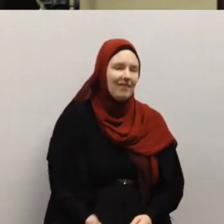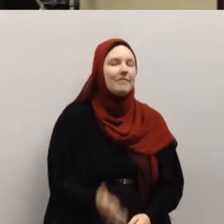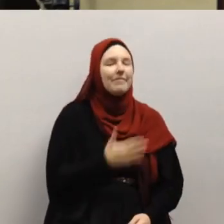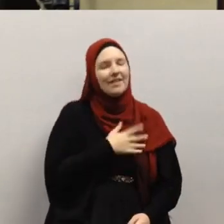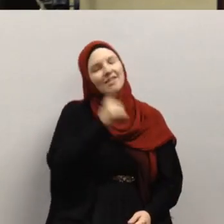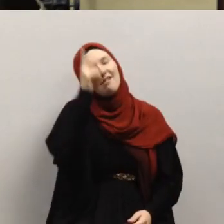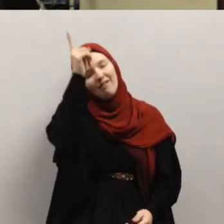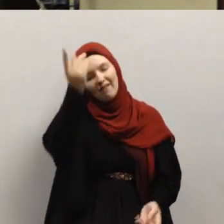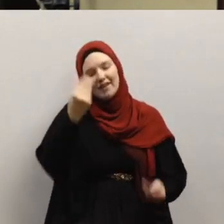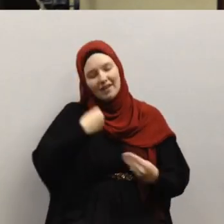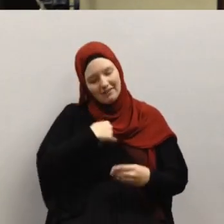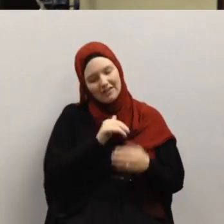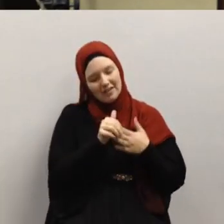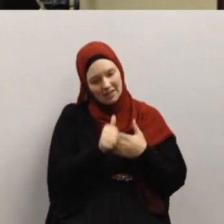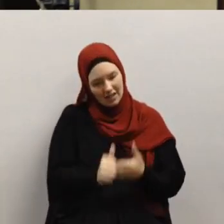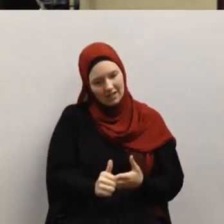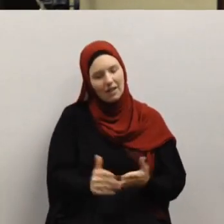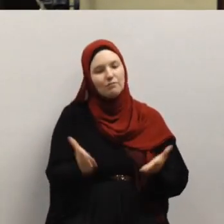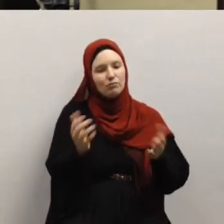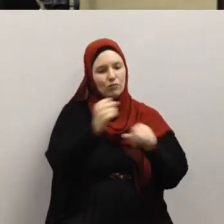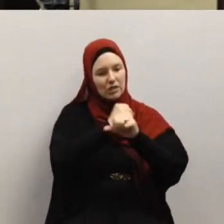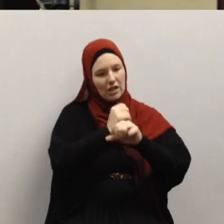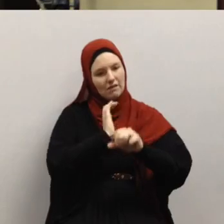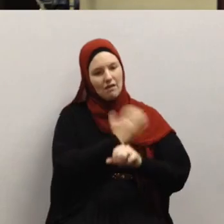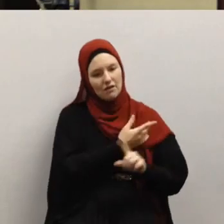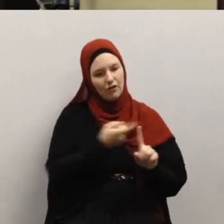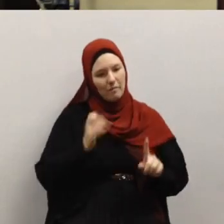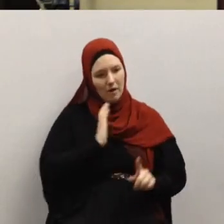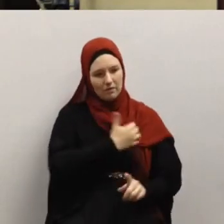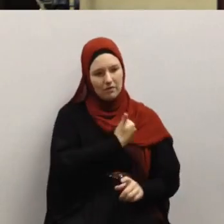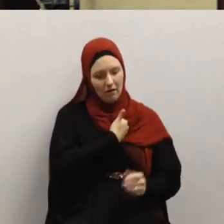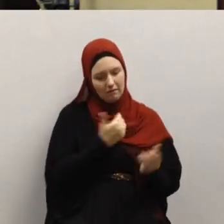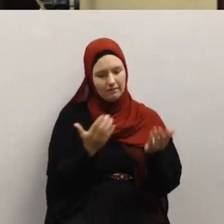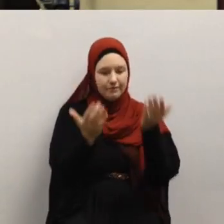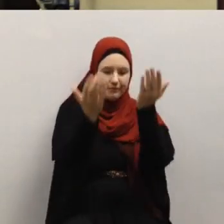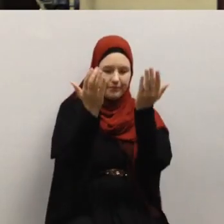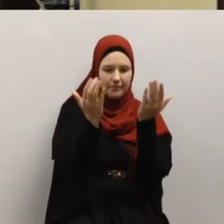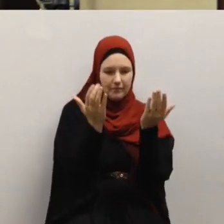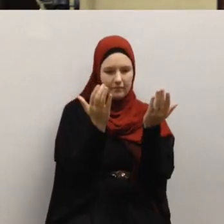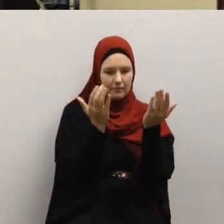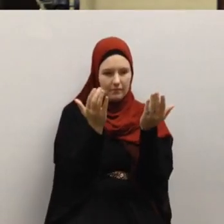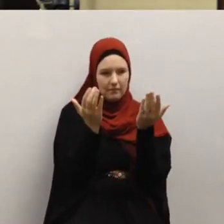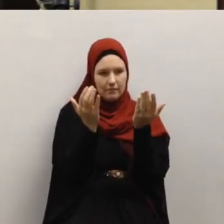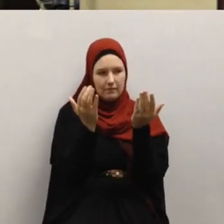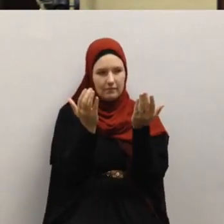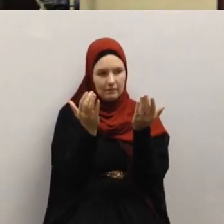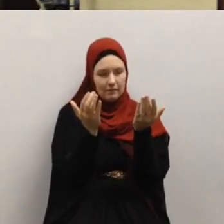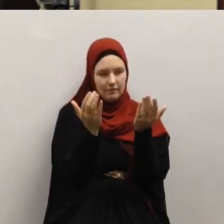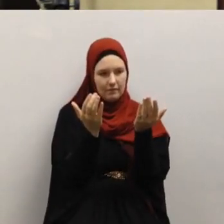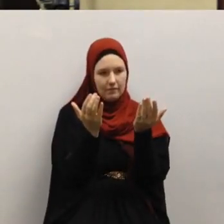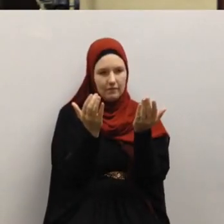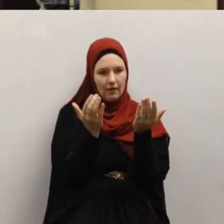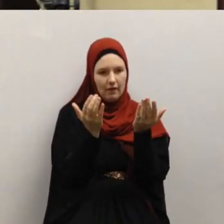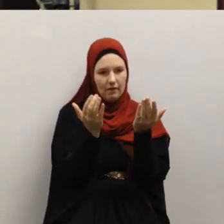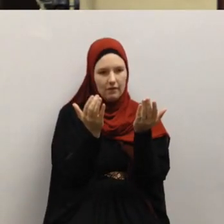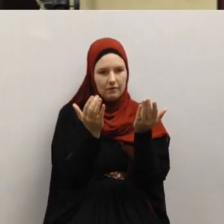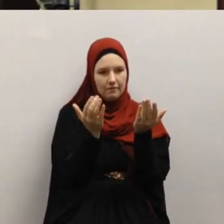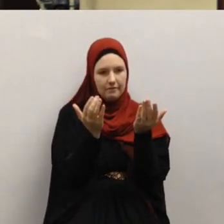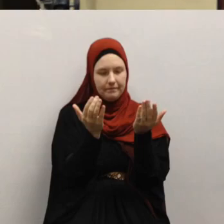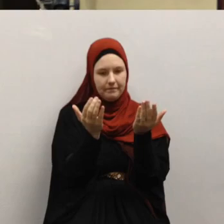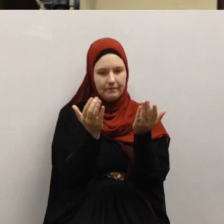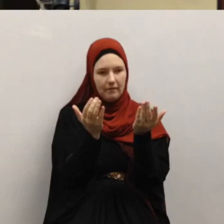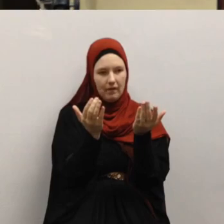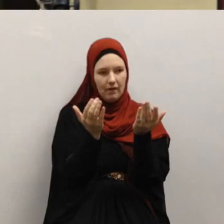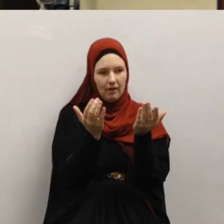us from ourselves. Allahumma hadina fi man hadayt, wa afina fi man afayt, wa tawallana fi man tawallayt, wa